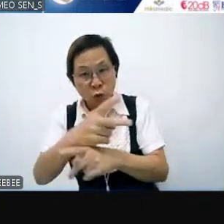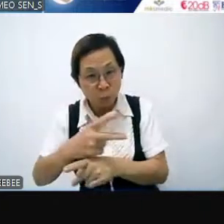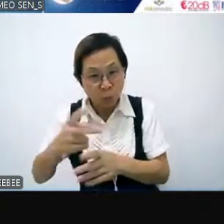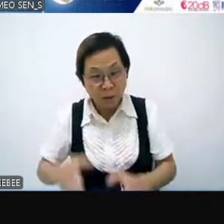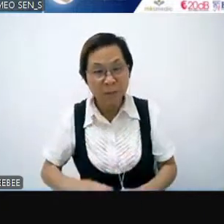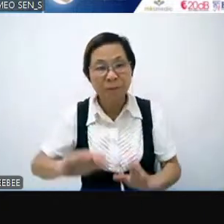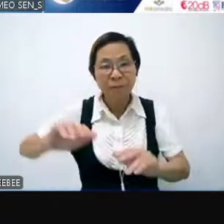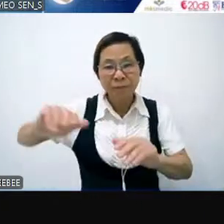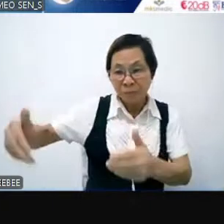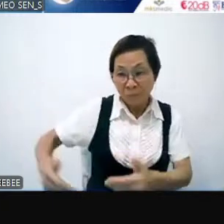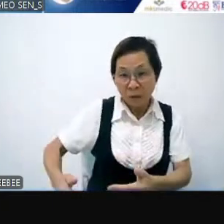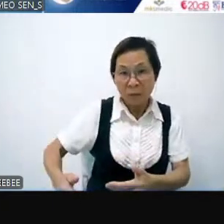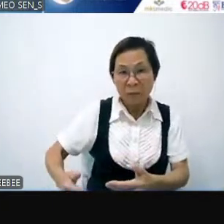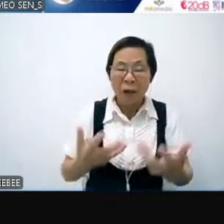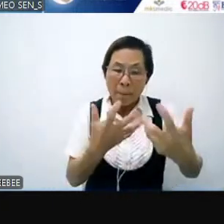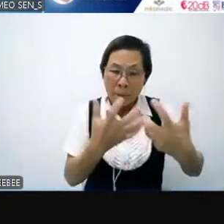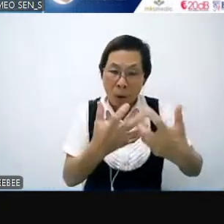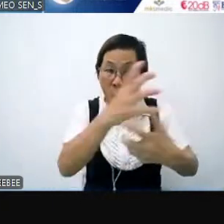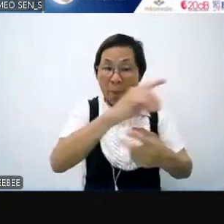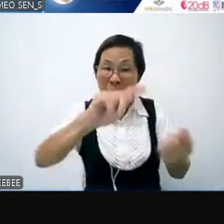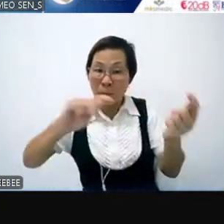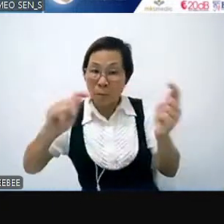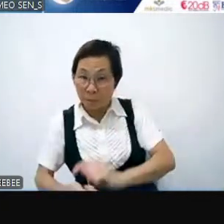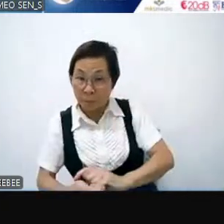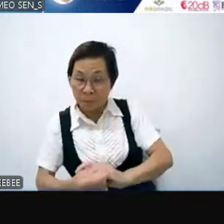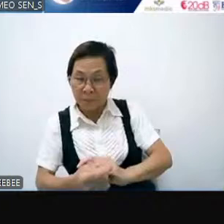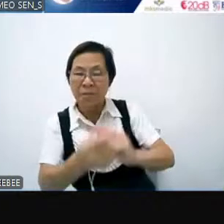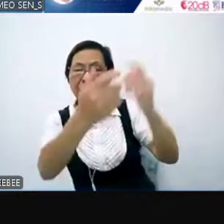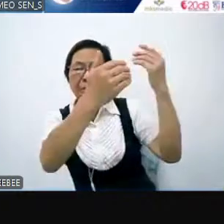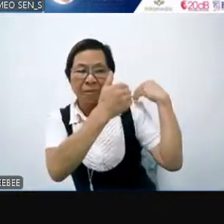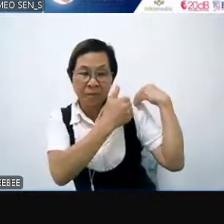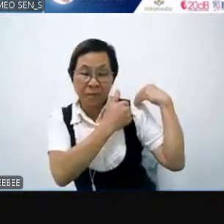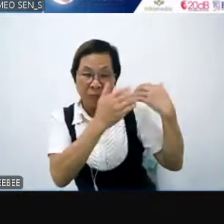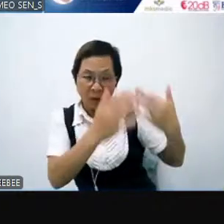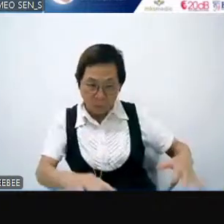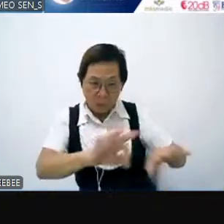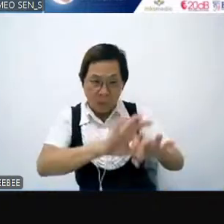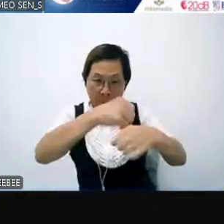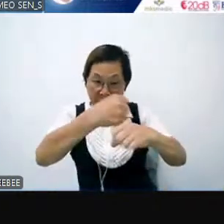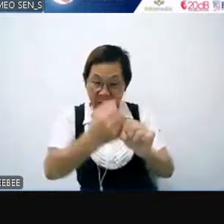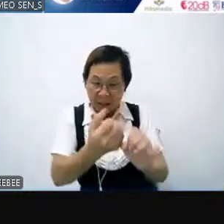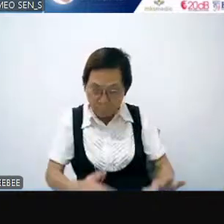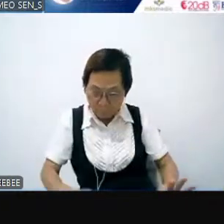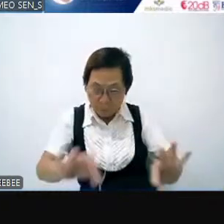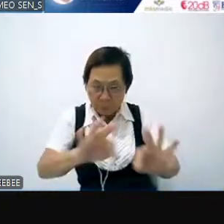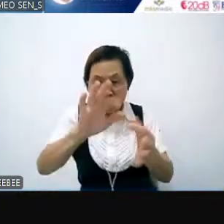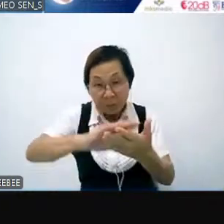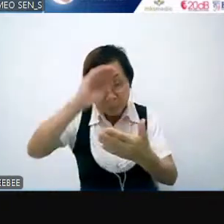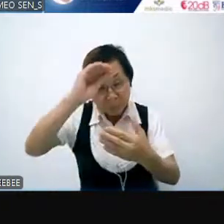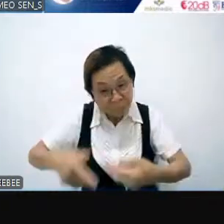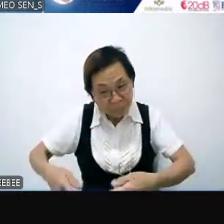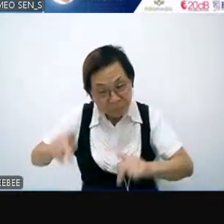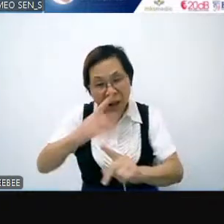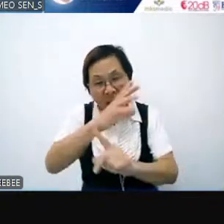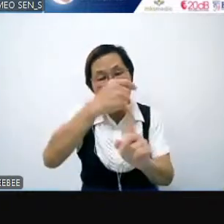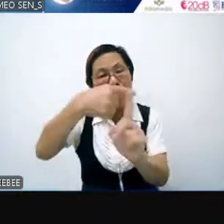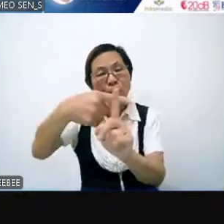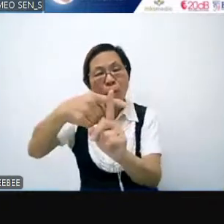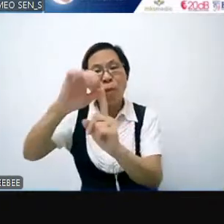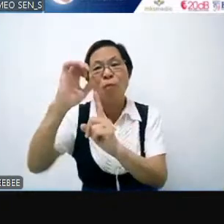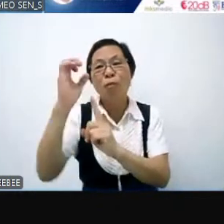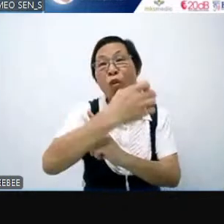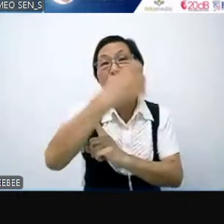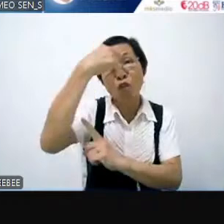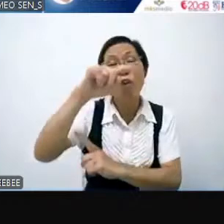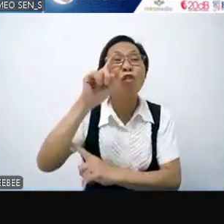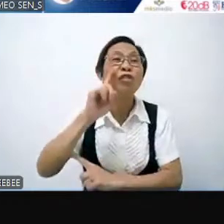Introduction. Accommodations and modifications play a crucial role in creating meaningful learning opportunities and a positive environment for deaf